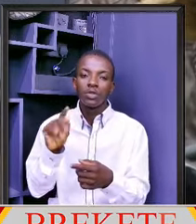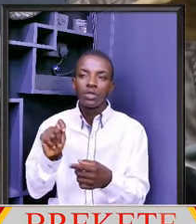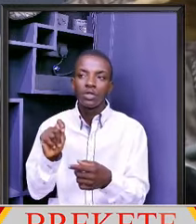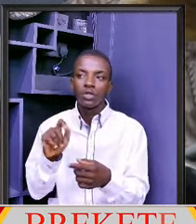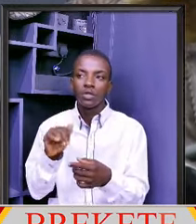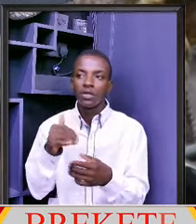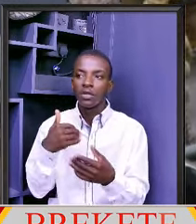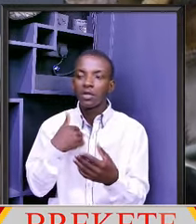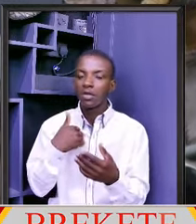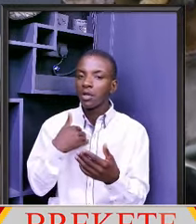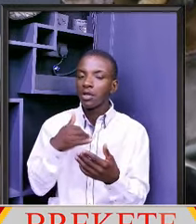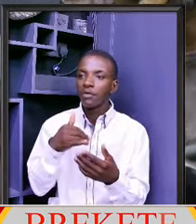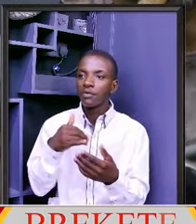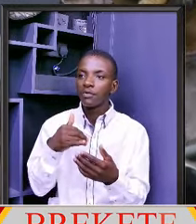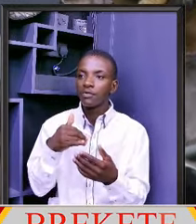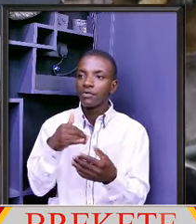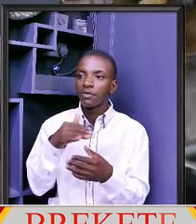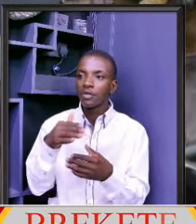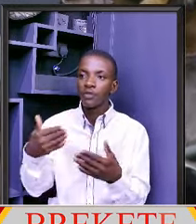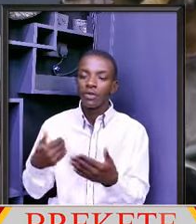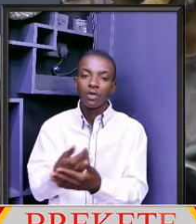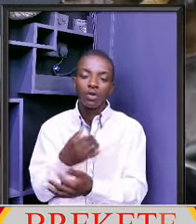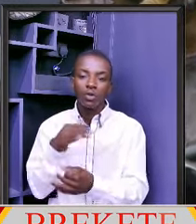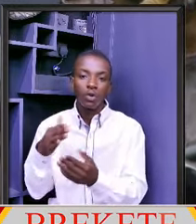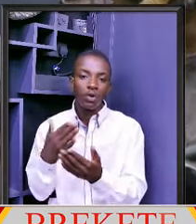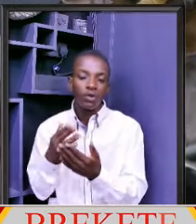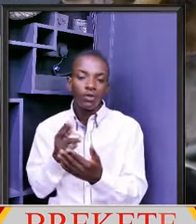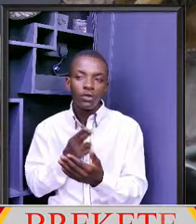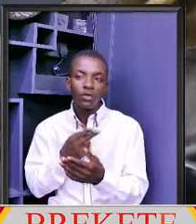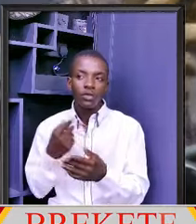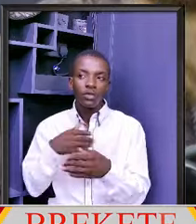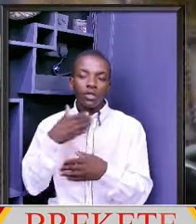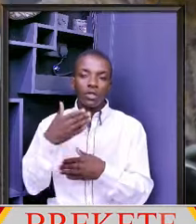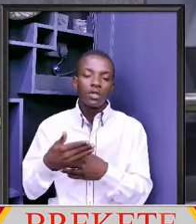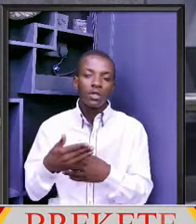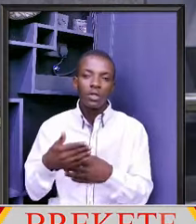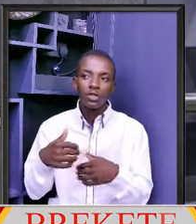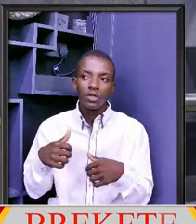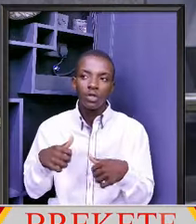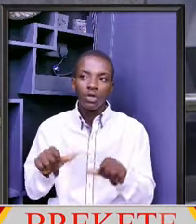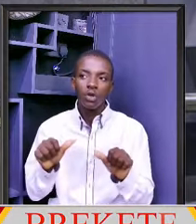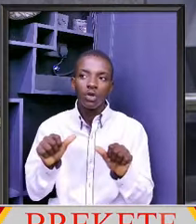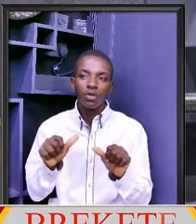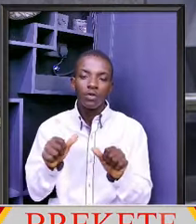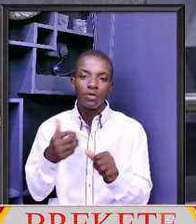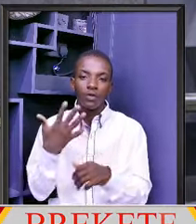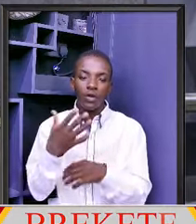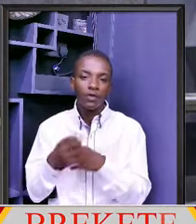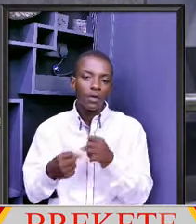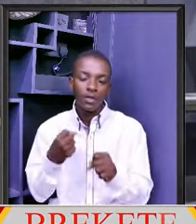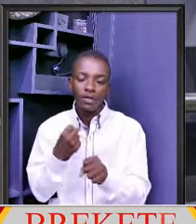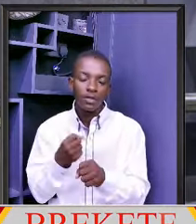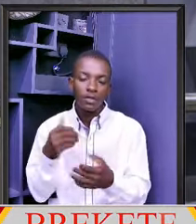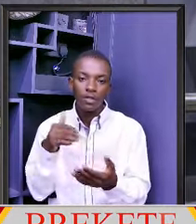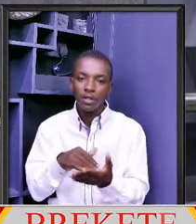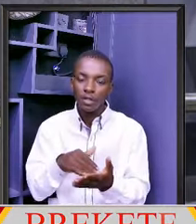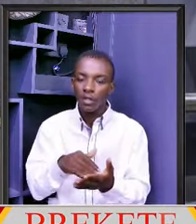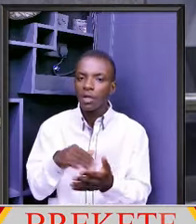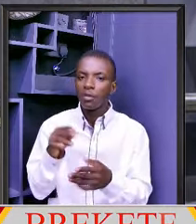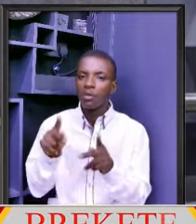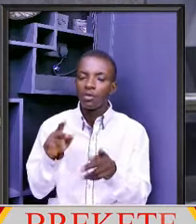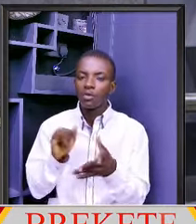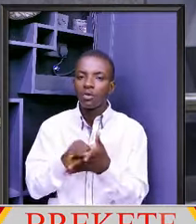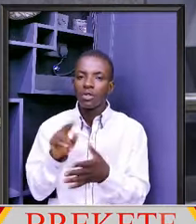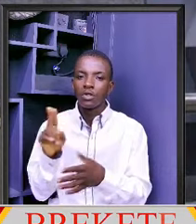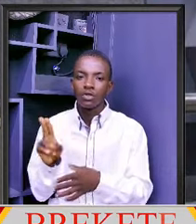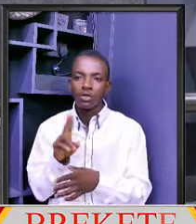have endorsed all of us for the next five years. Mm. And the people are